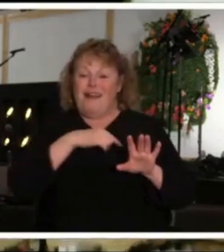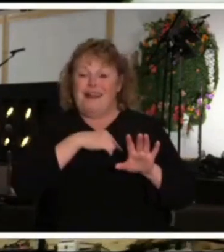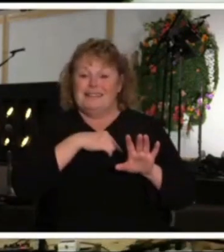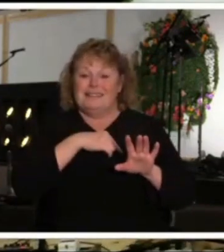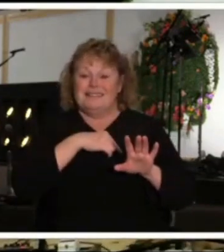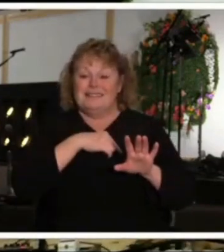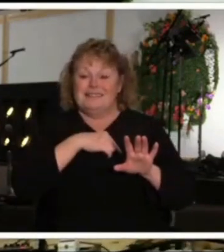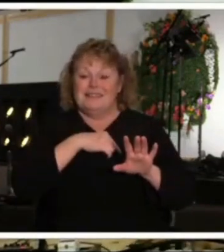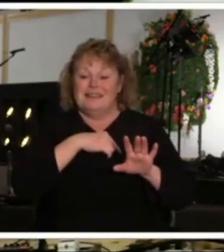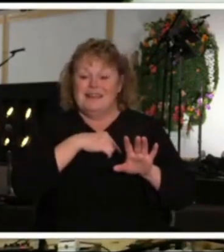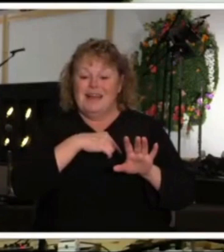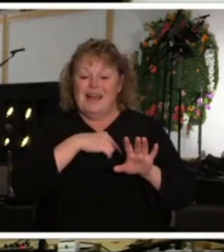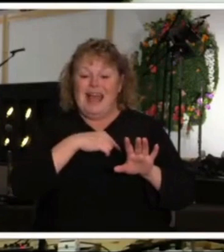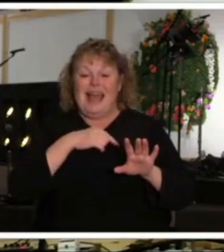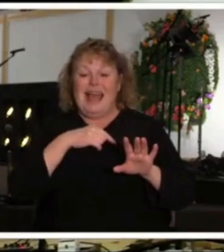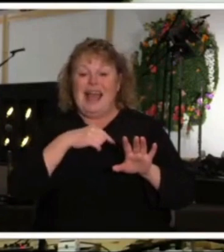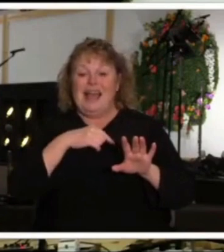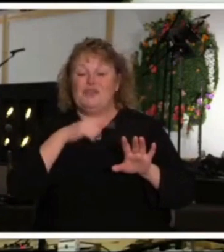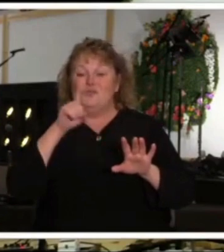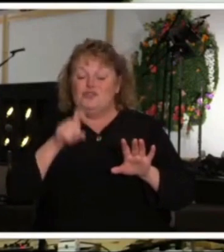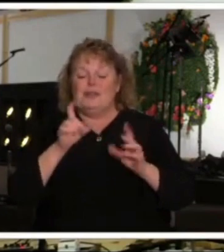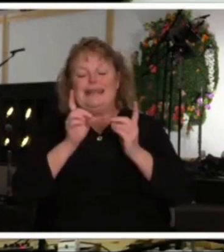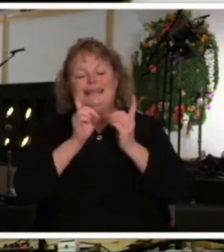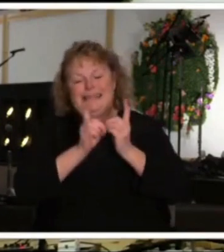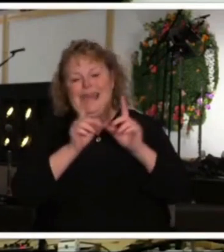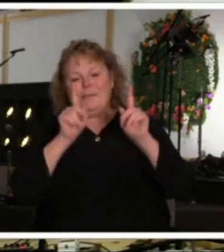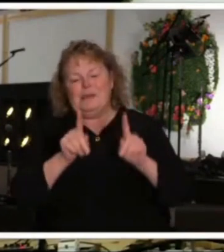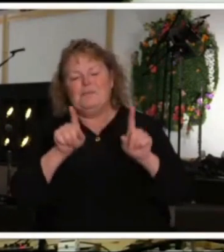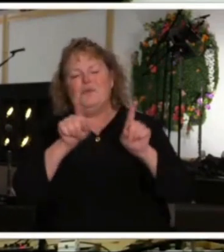date people who are believers.